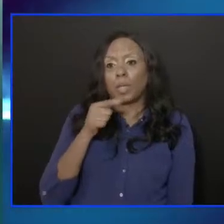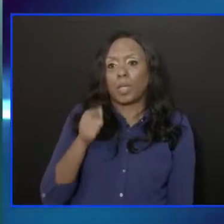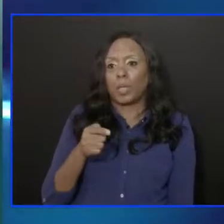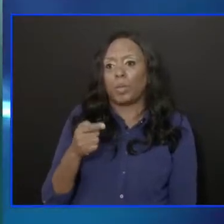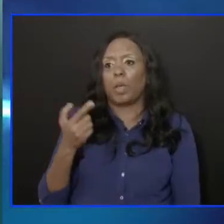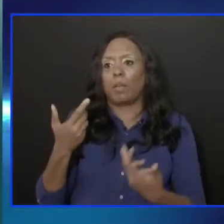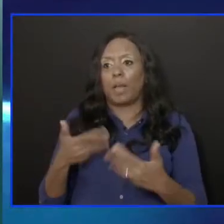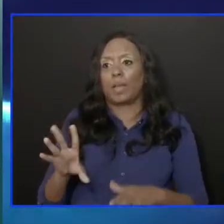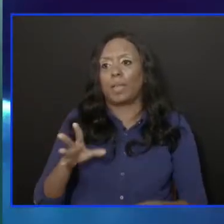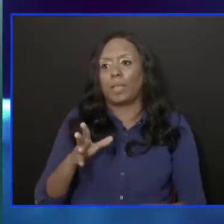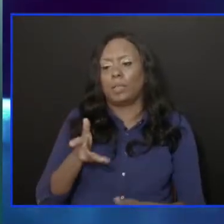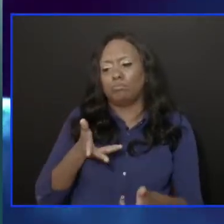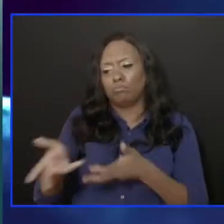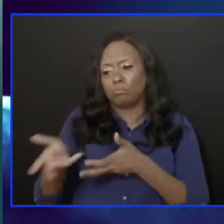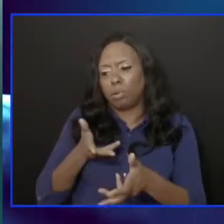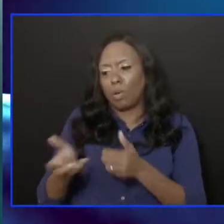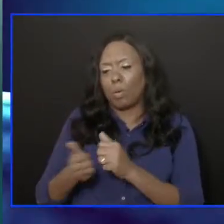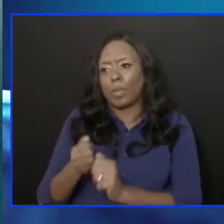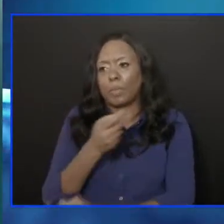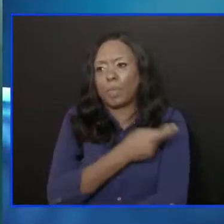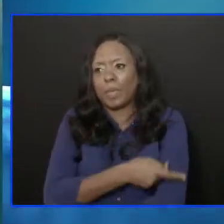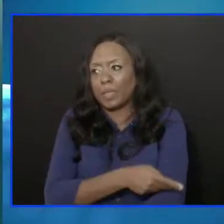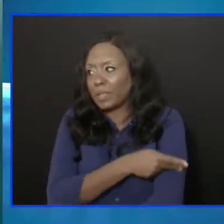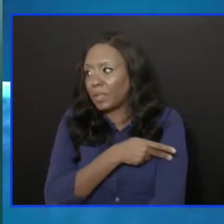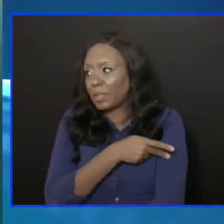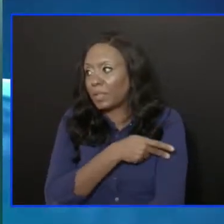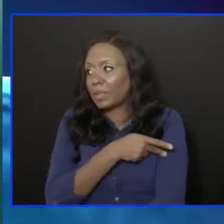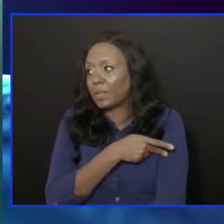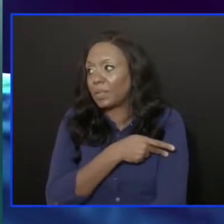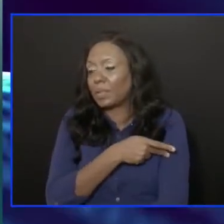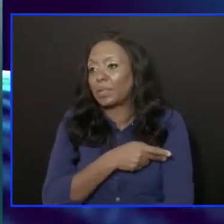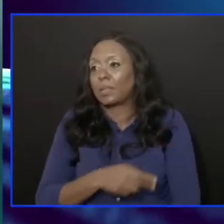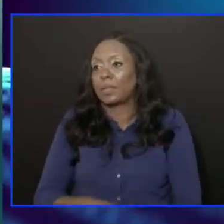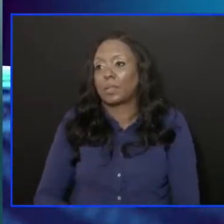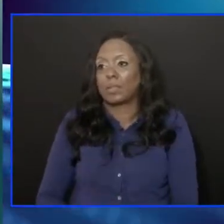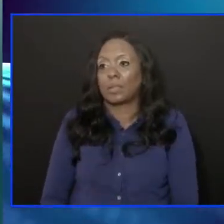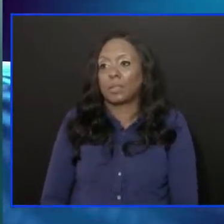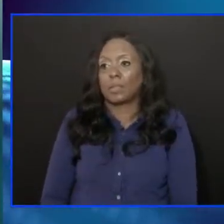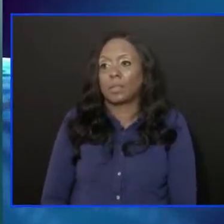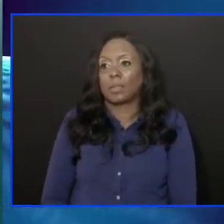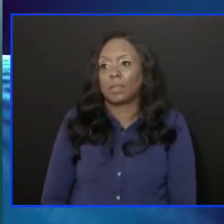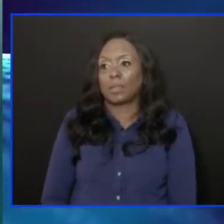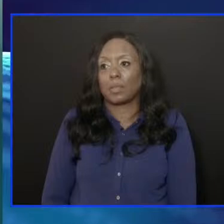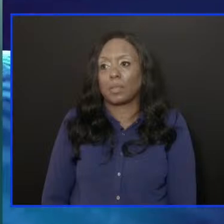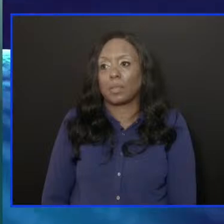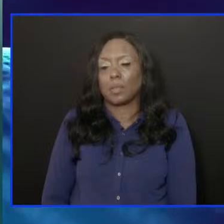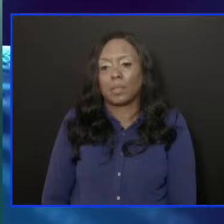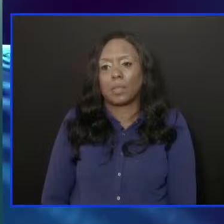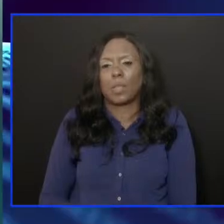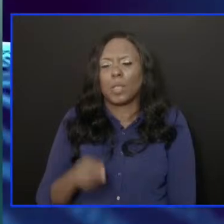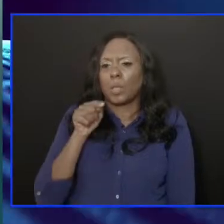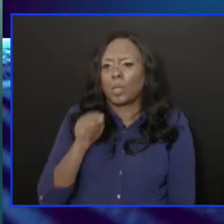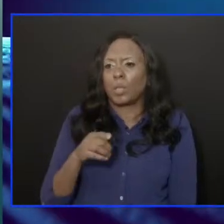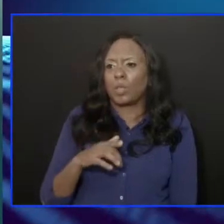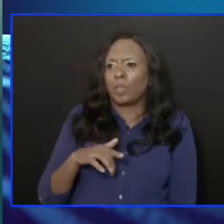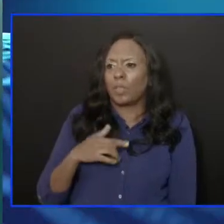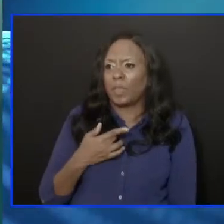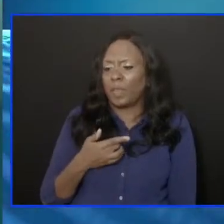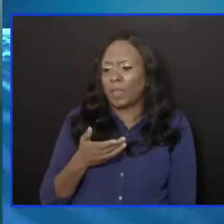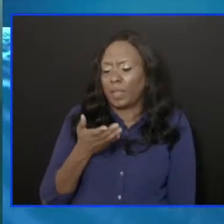occur, have you received any information that gives you the idea that their actions would have